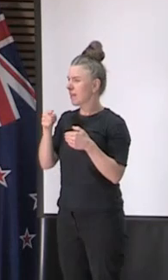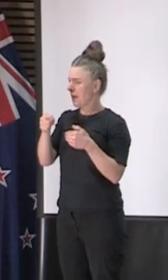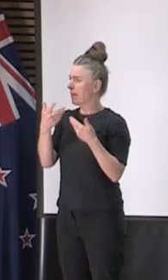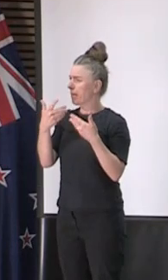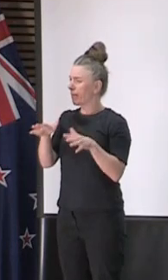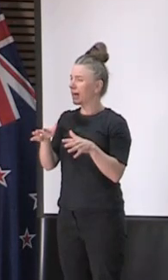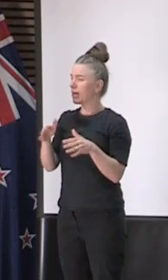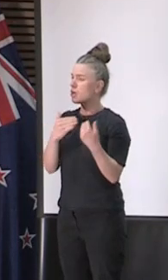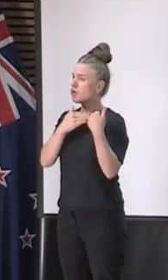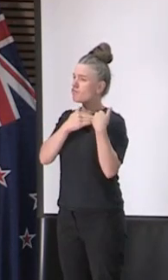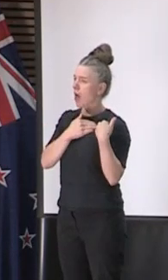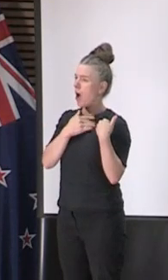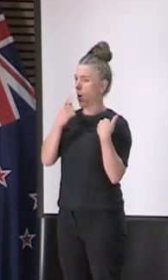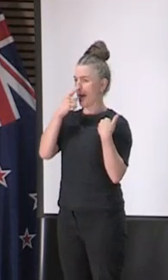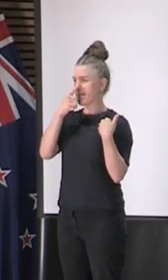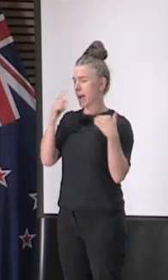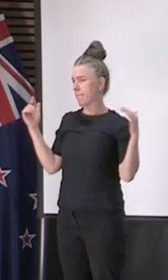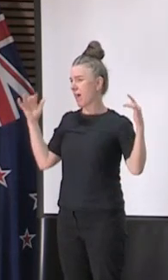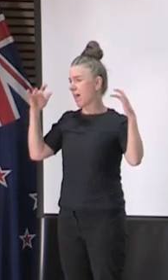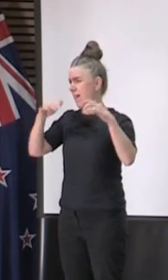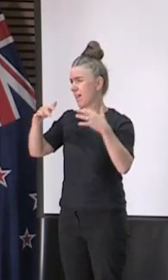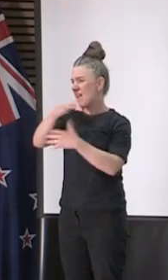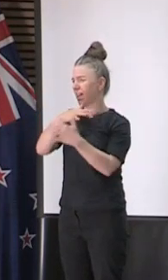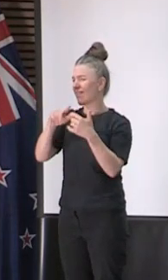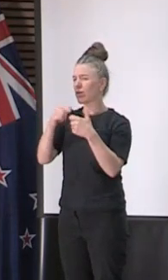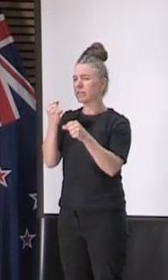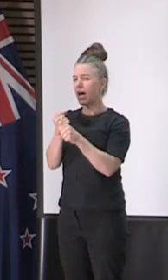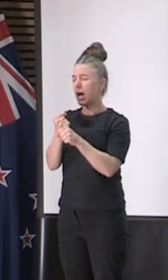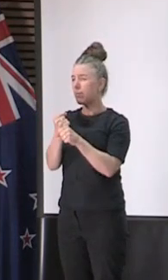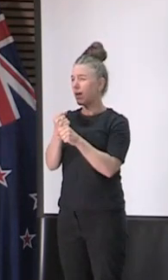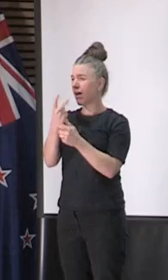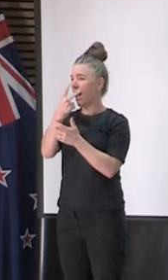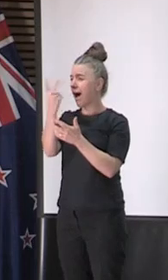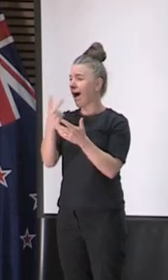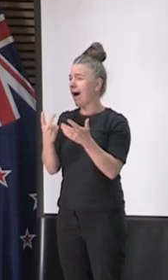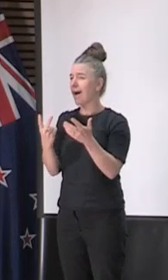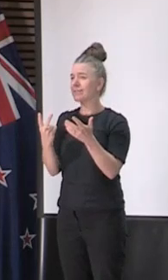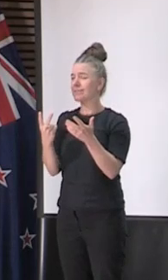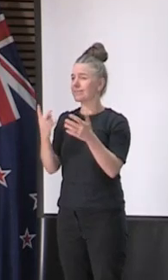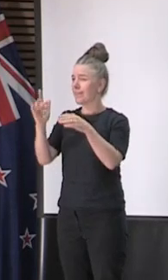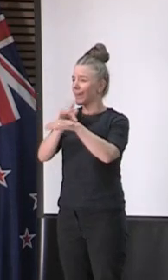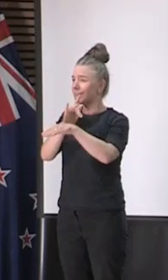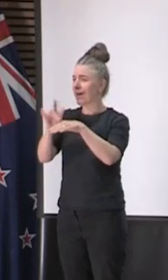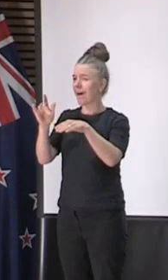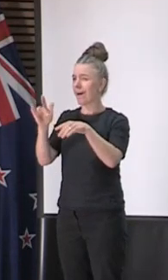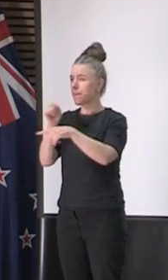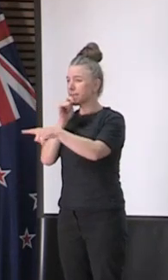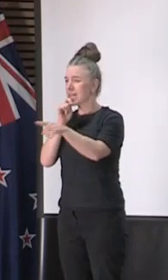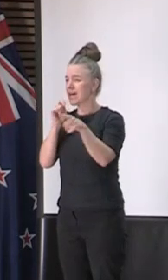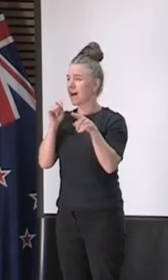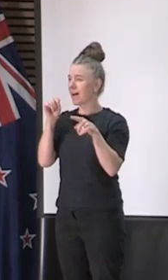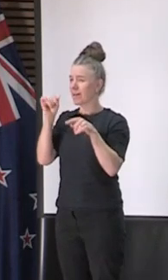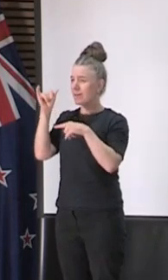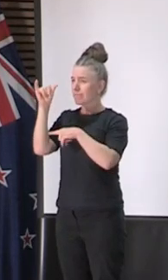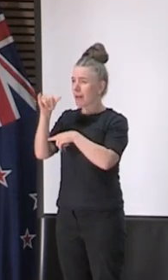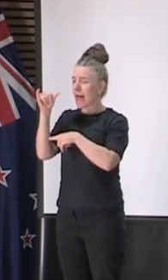on crowds and audiences, so the likes of the arts, obviously the media, aviation, and you've